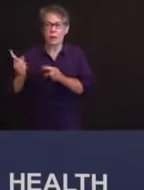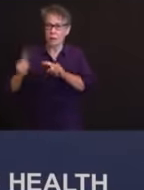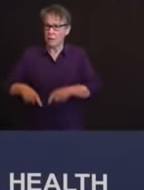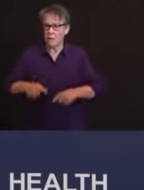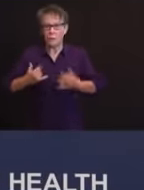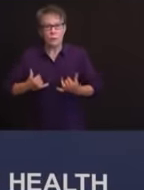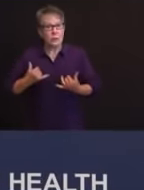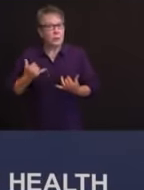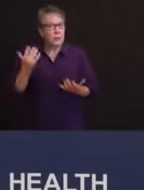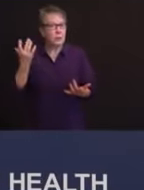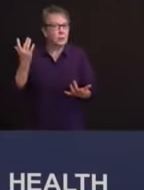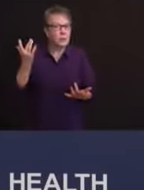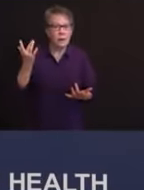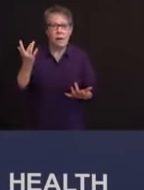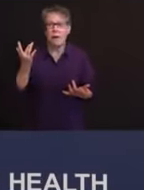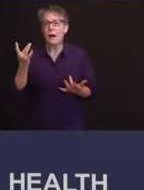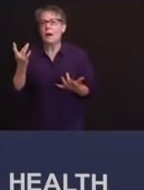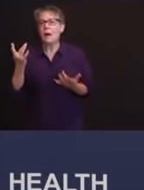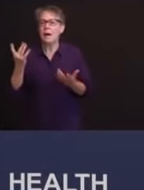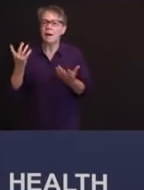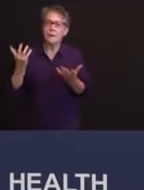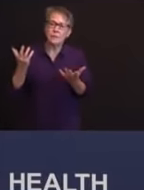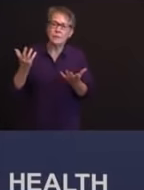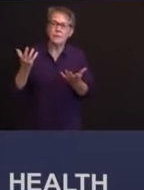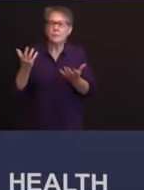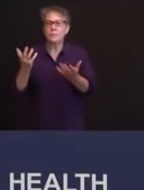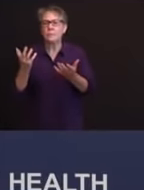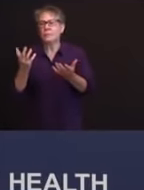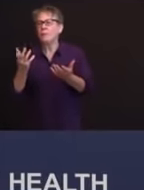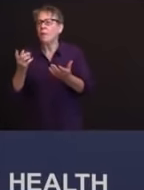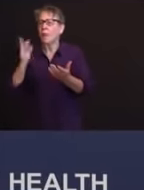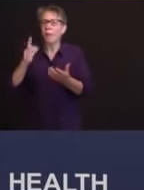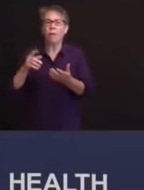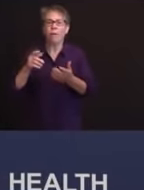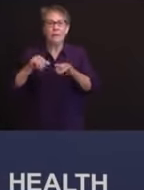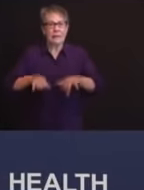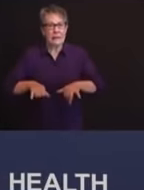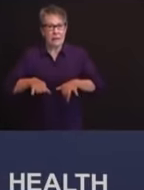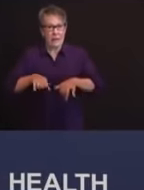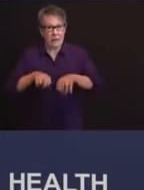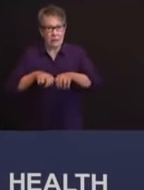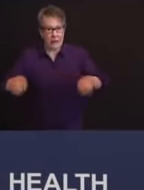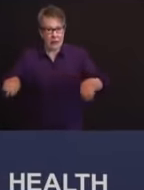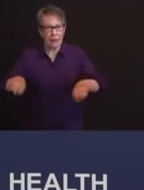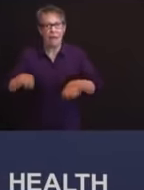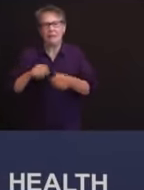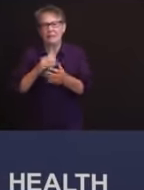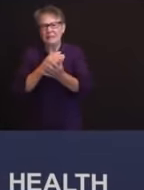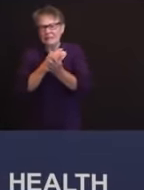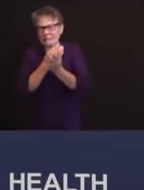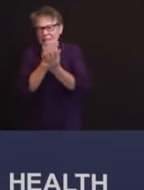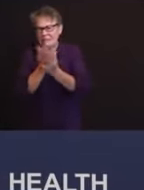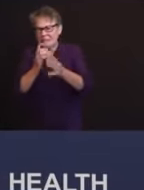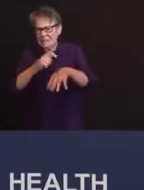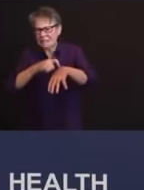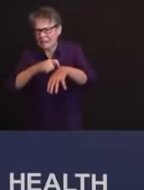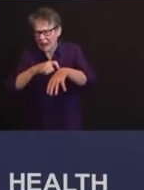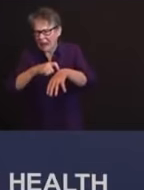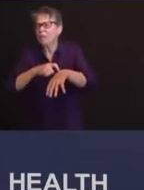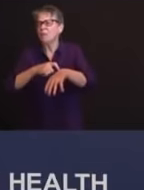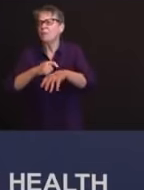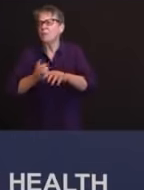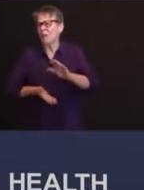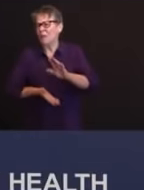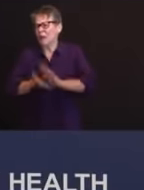an update from his vantage point on things in Washington in a few minutes as it relates to COVID and other matters. It's a real treat to have you here,